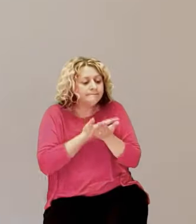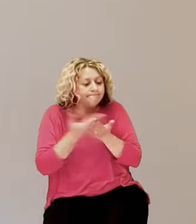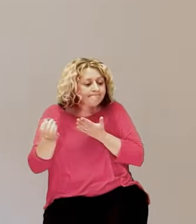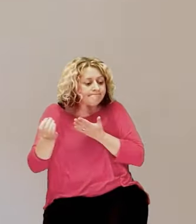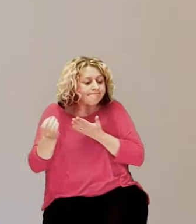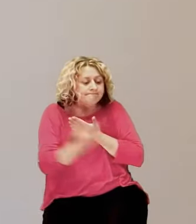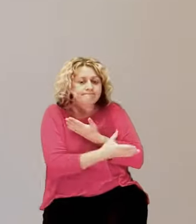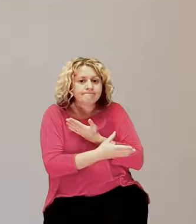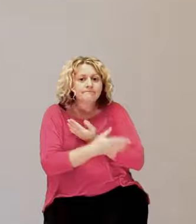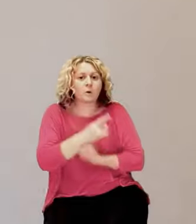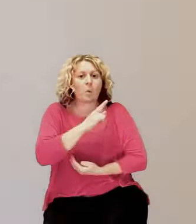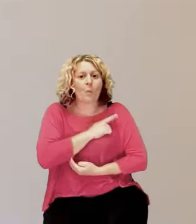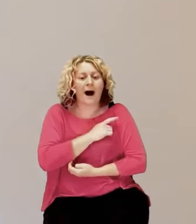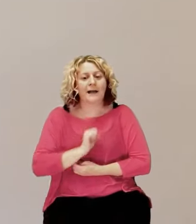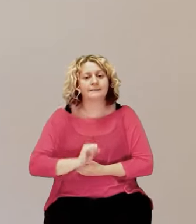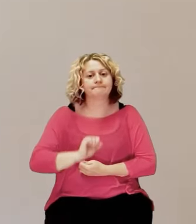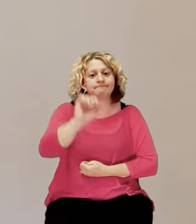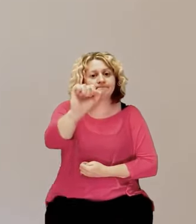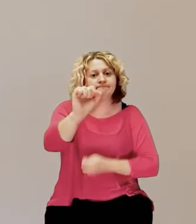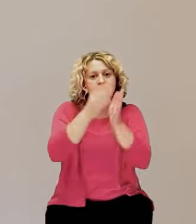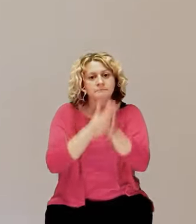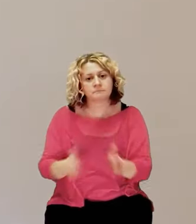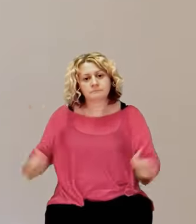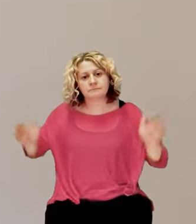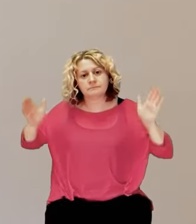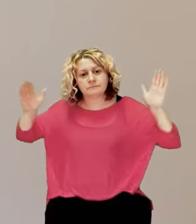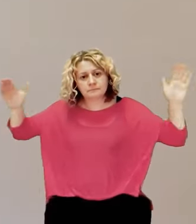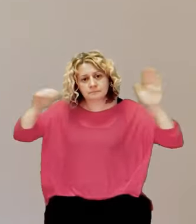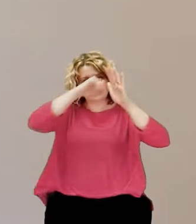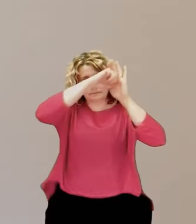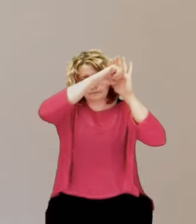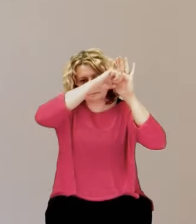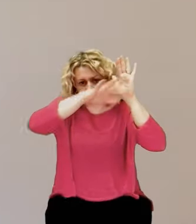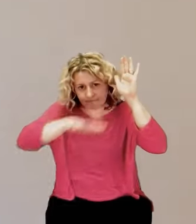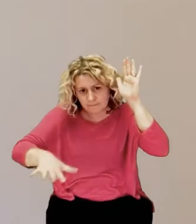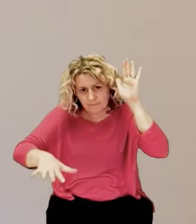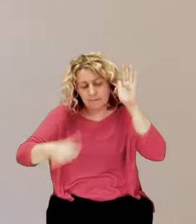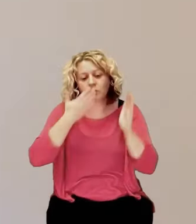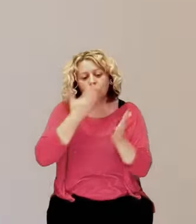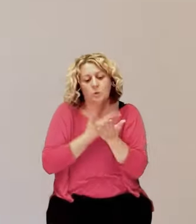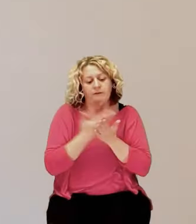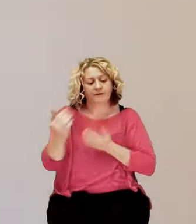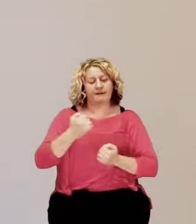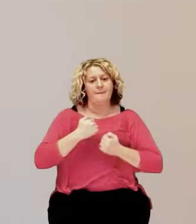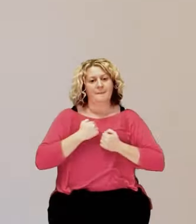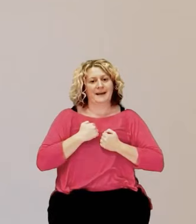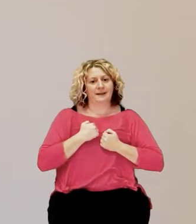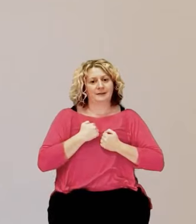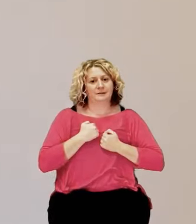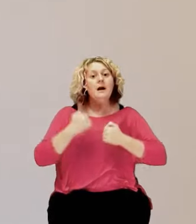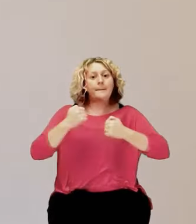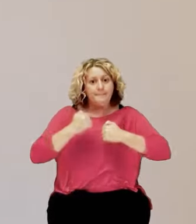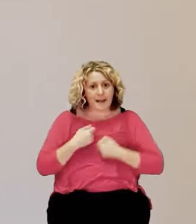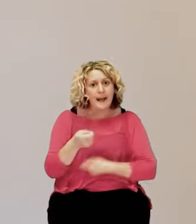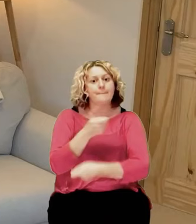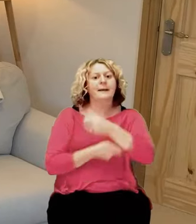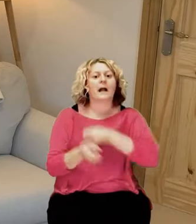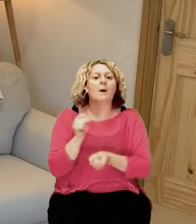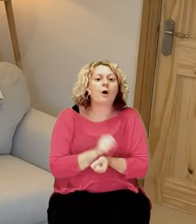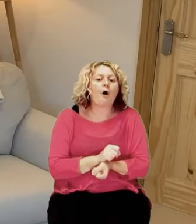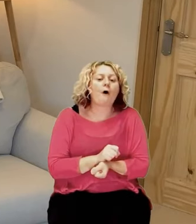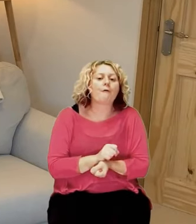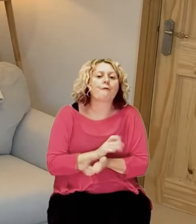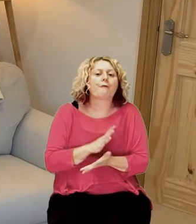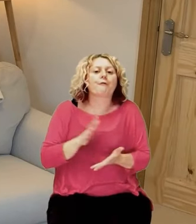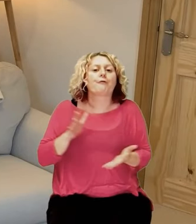Welsh. Free, you're free. I've freed you from slavery to wickedness. I've freed you to live. I live in you